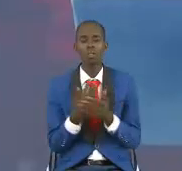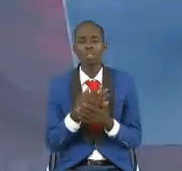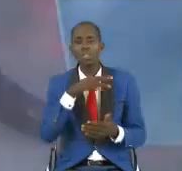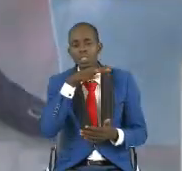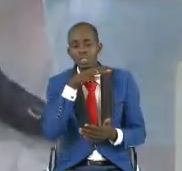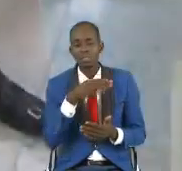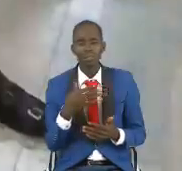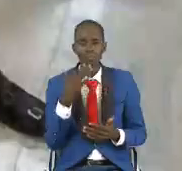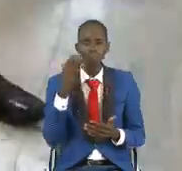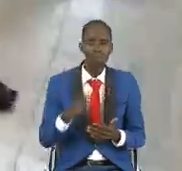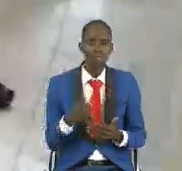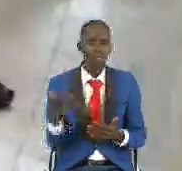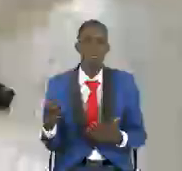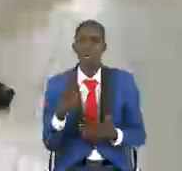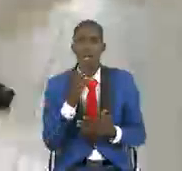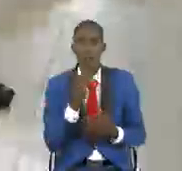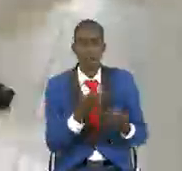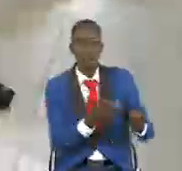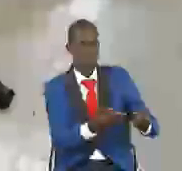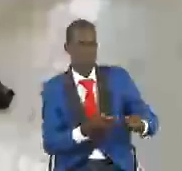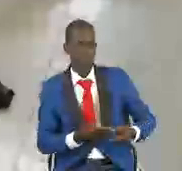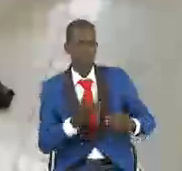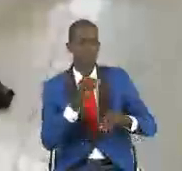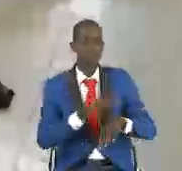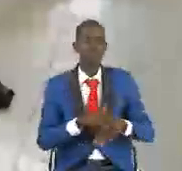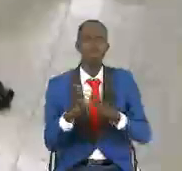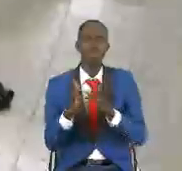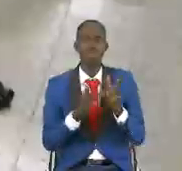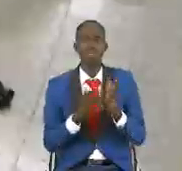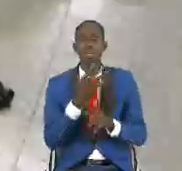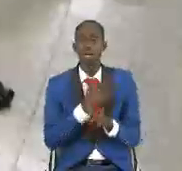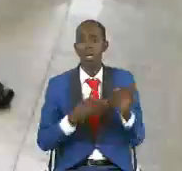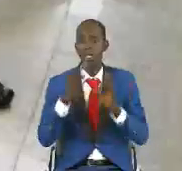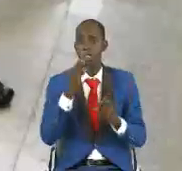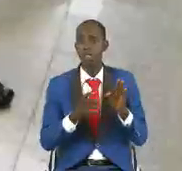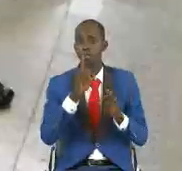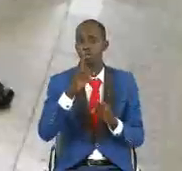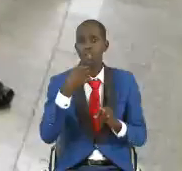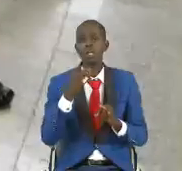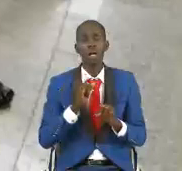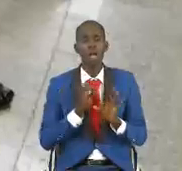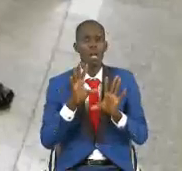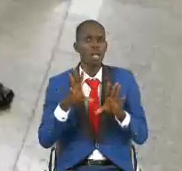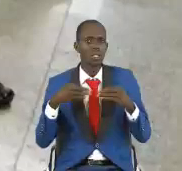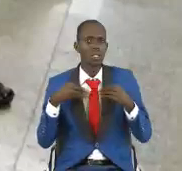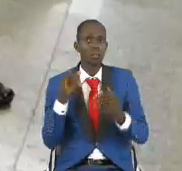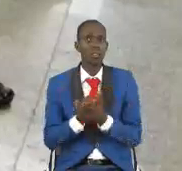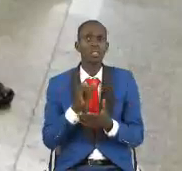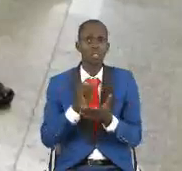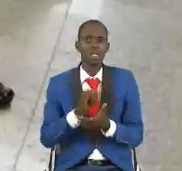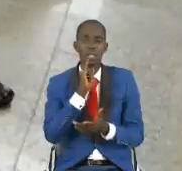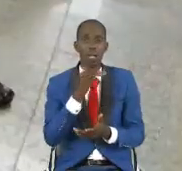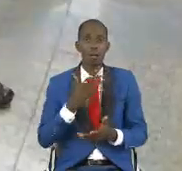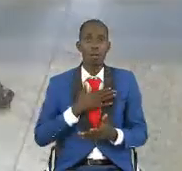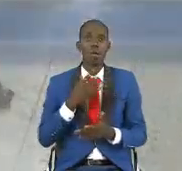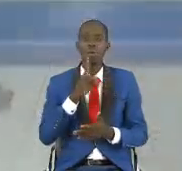iniquities are laid on Jesus. And if you say, I accept that, that is mine. Wherever you